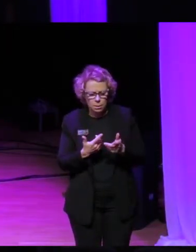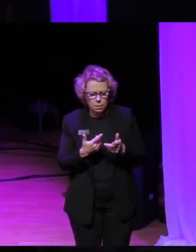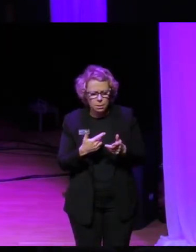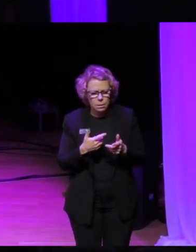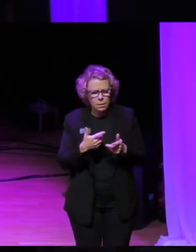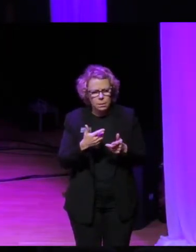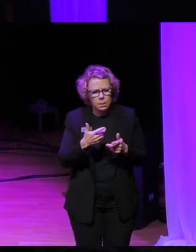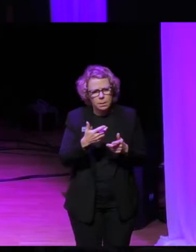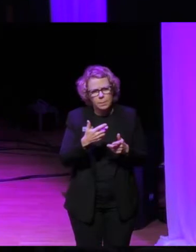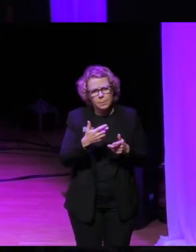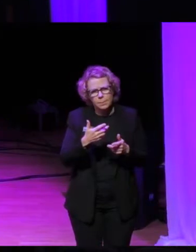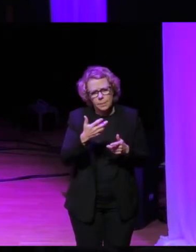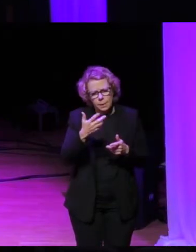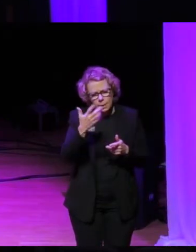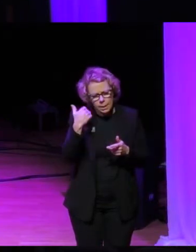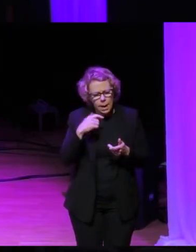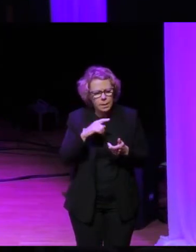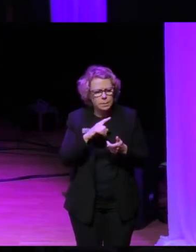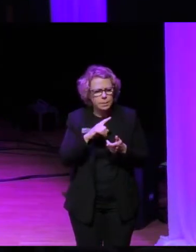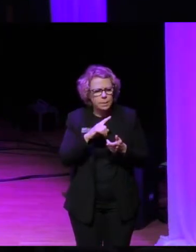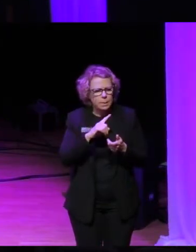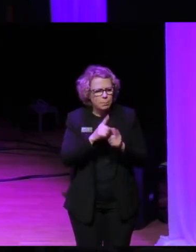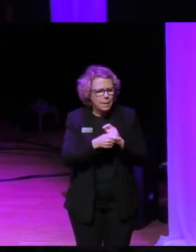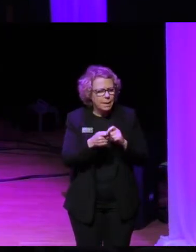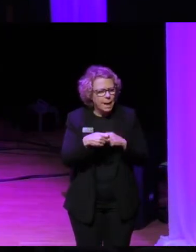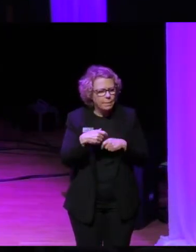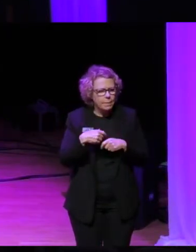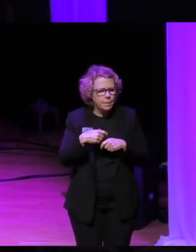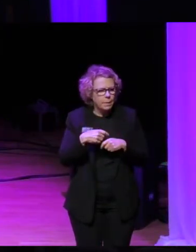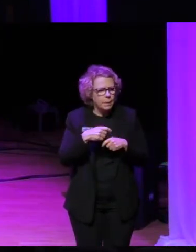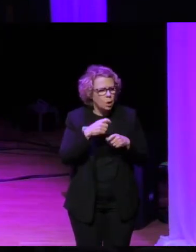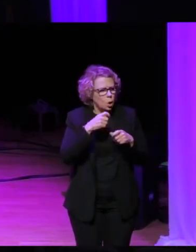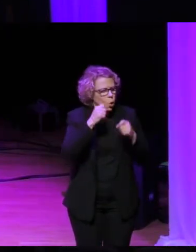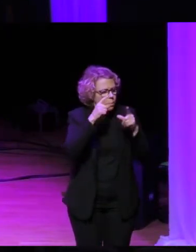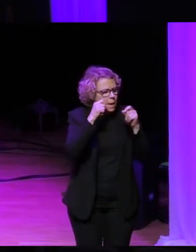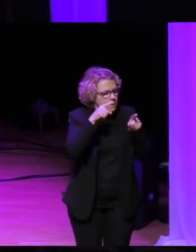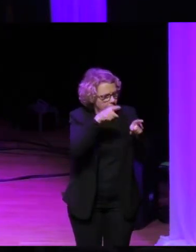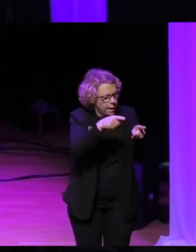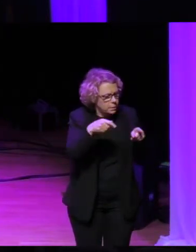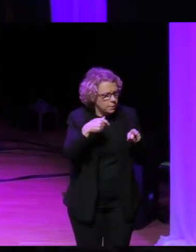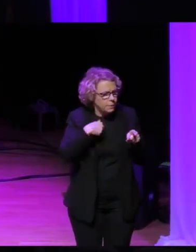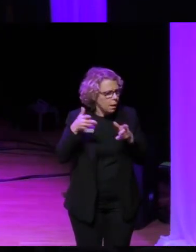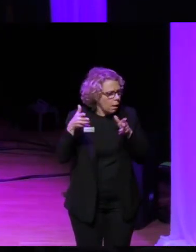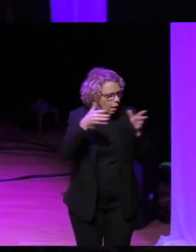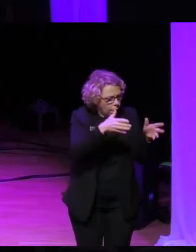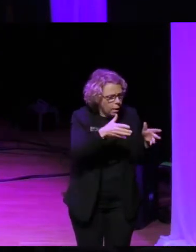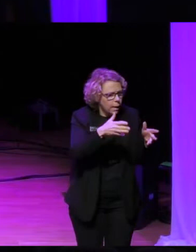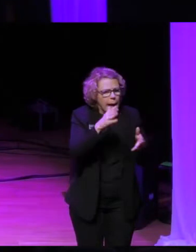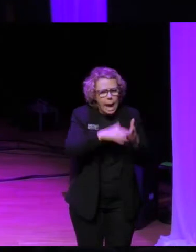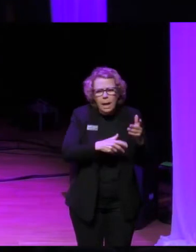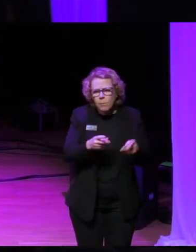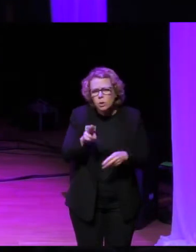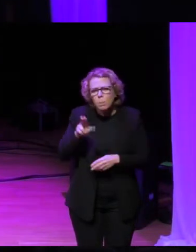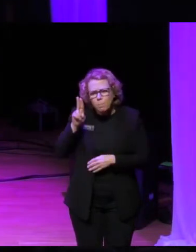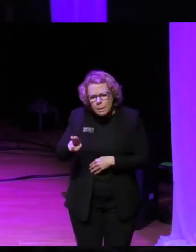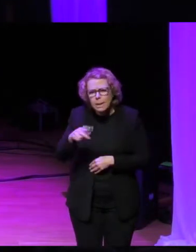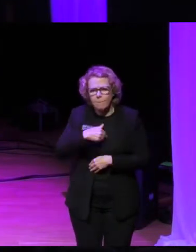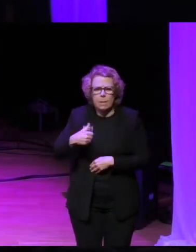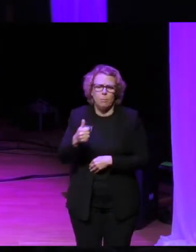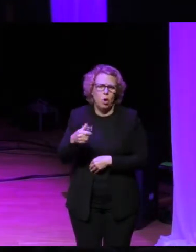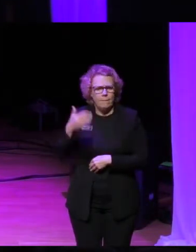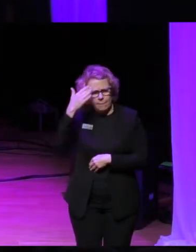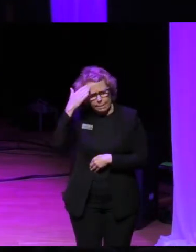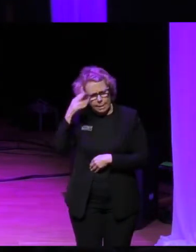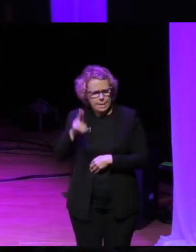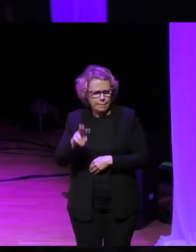as a diversion from what's actually going on, quote, behind the scenes. From friends in the States, I've heard